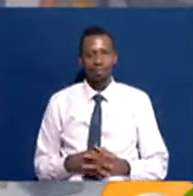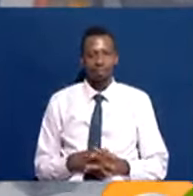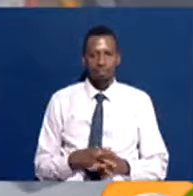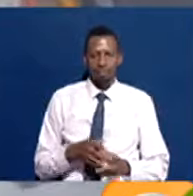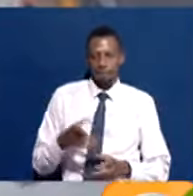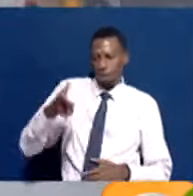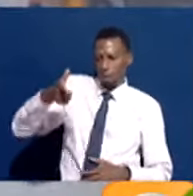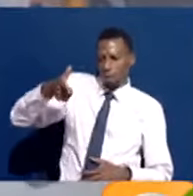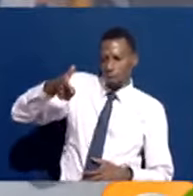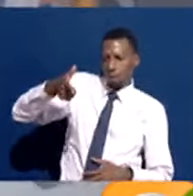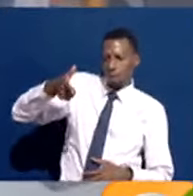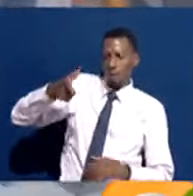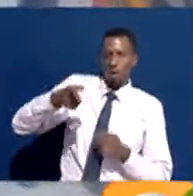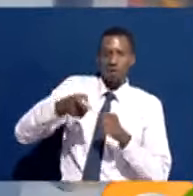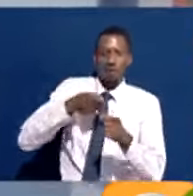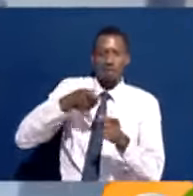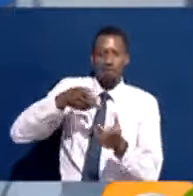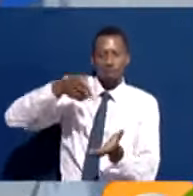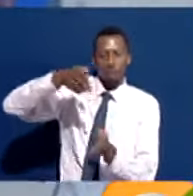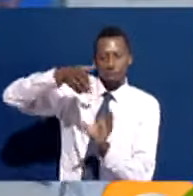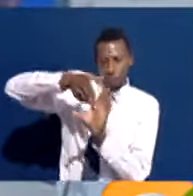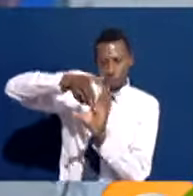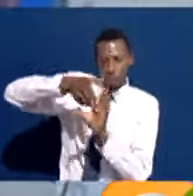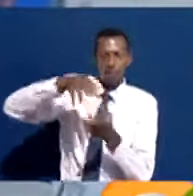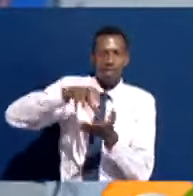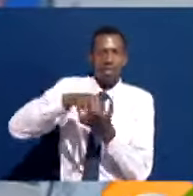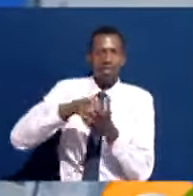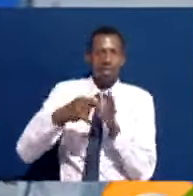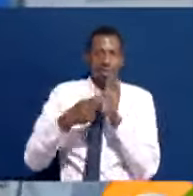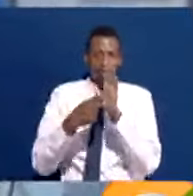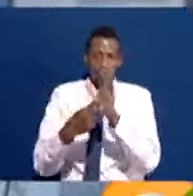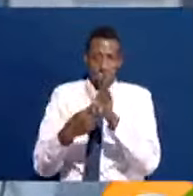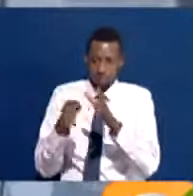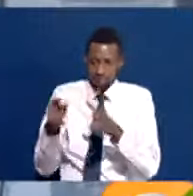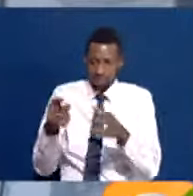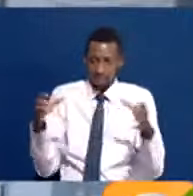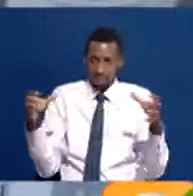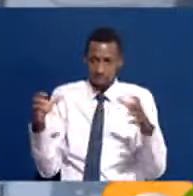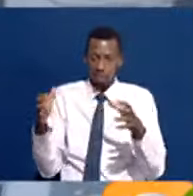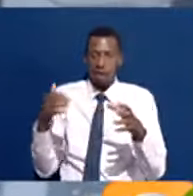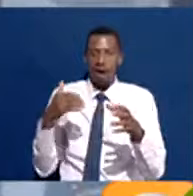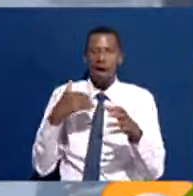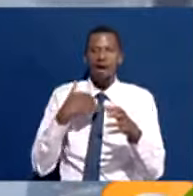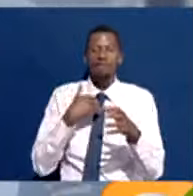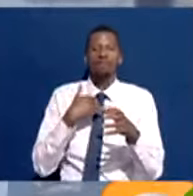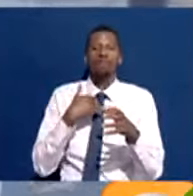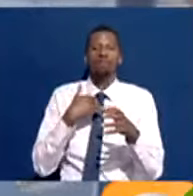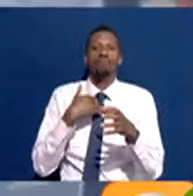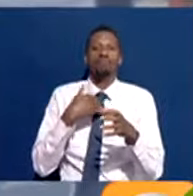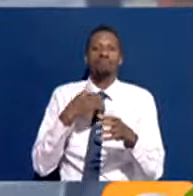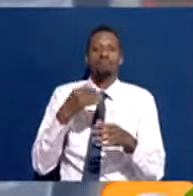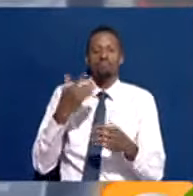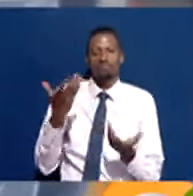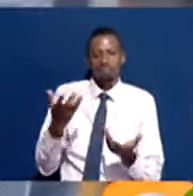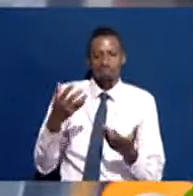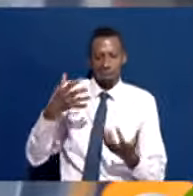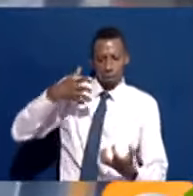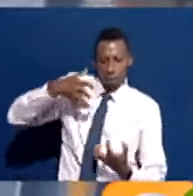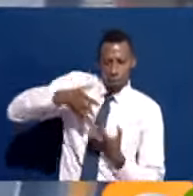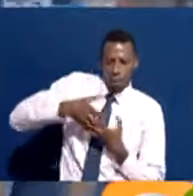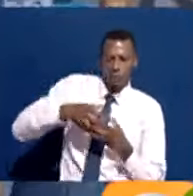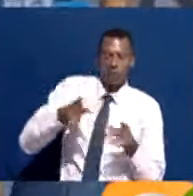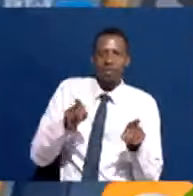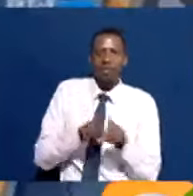CCTV footage from the petrol station shows the gang in uniforms similar to those worn by administration police